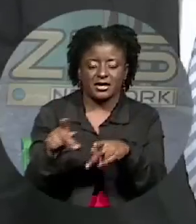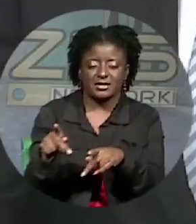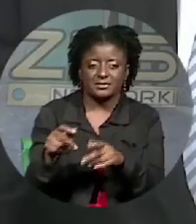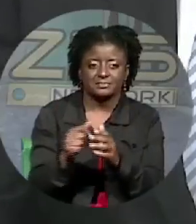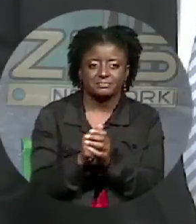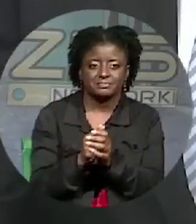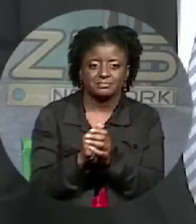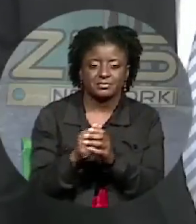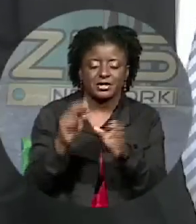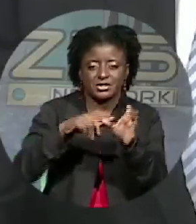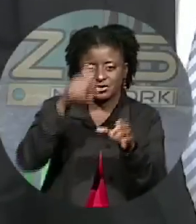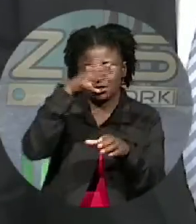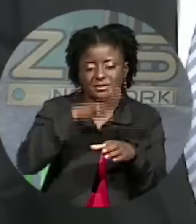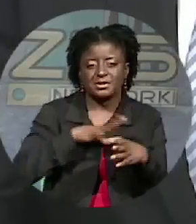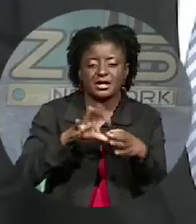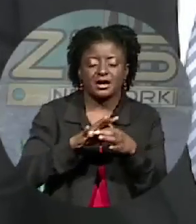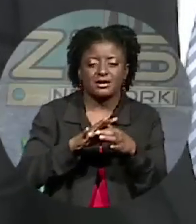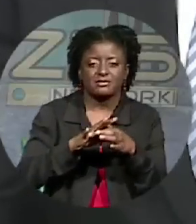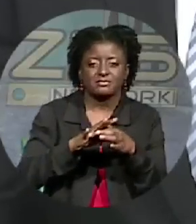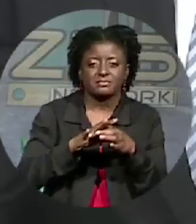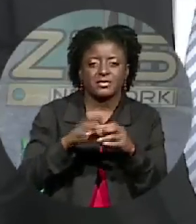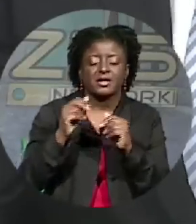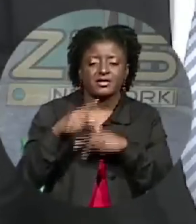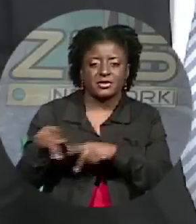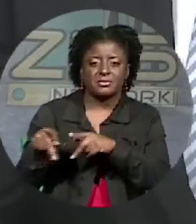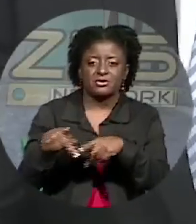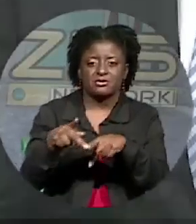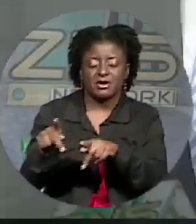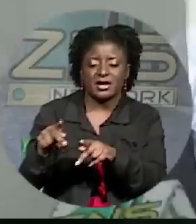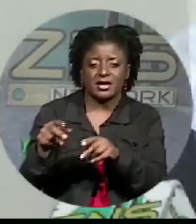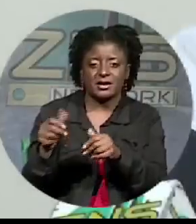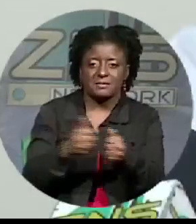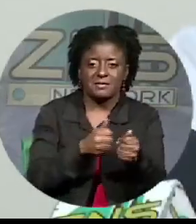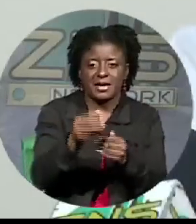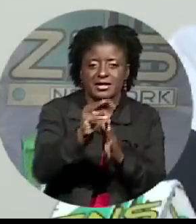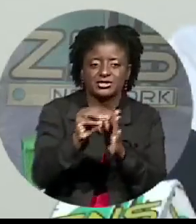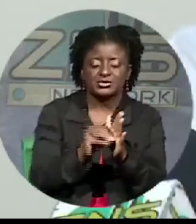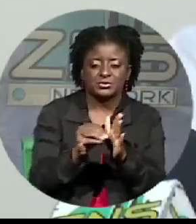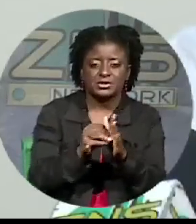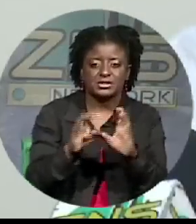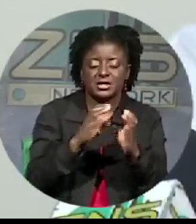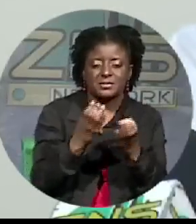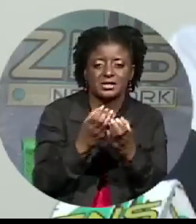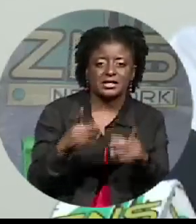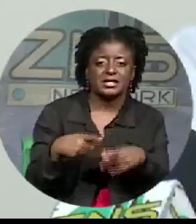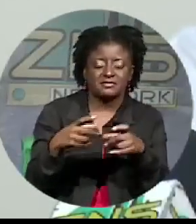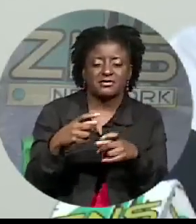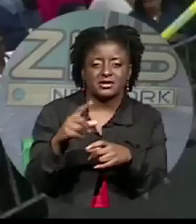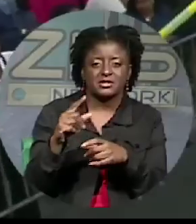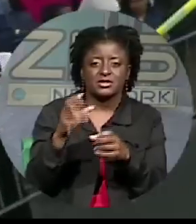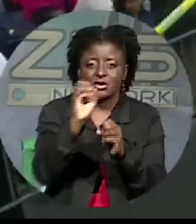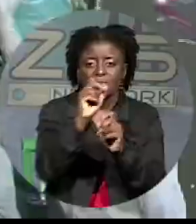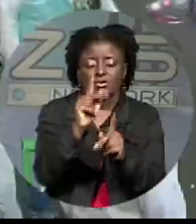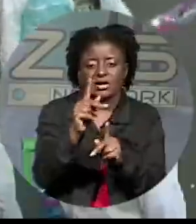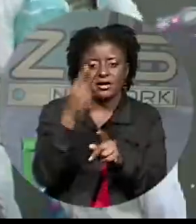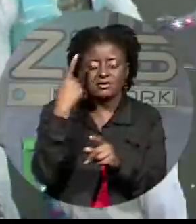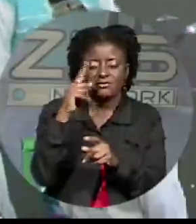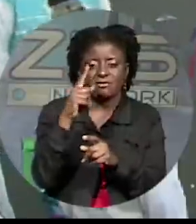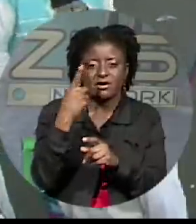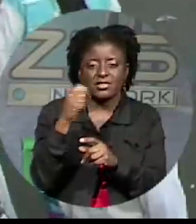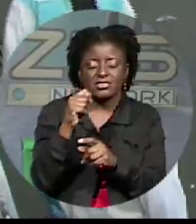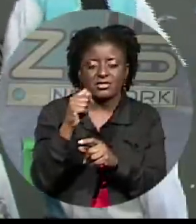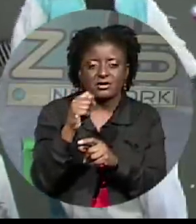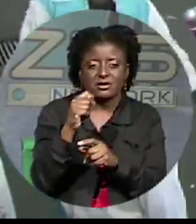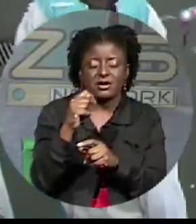All right, well, Chairman of the Parade Management Committee, Douglas Hanna, giving the green light for the 2014 BTC Junkanoo Parade following the final